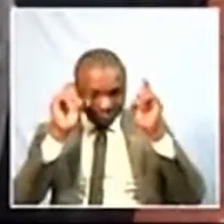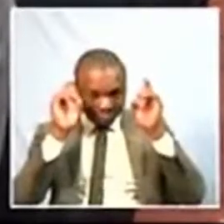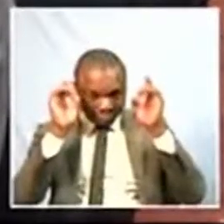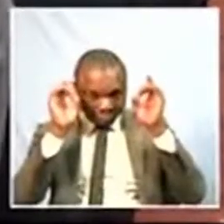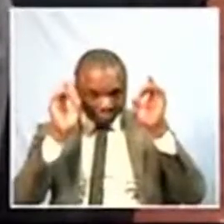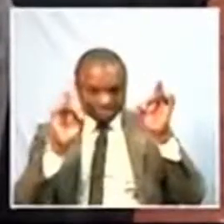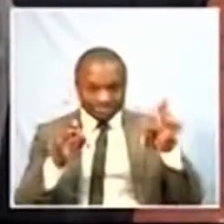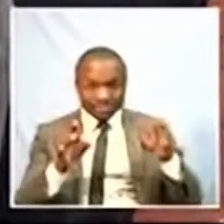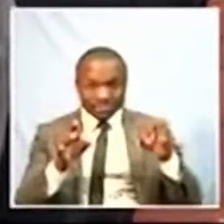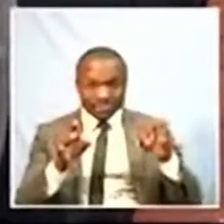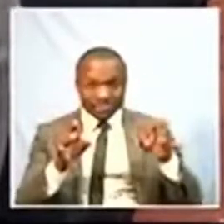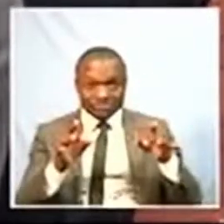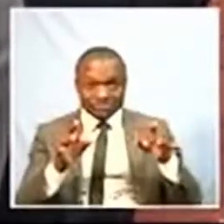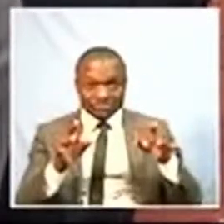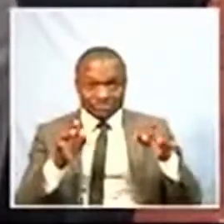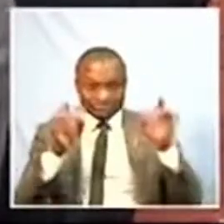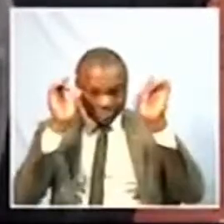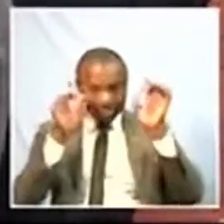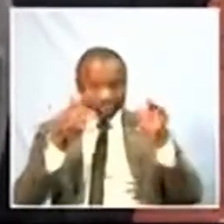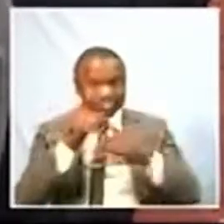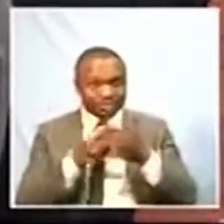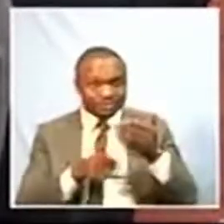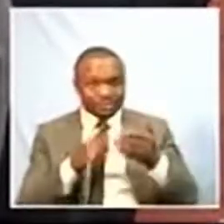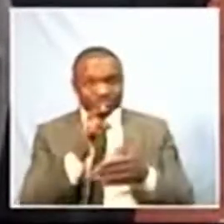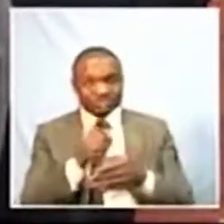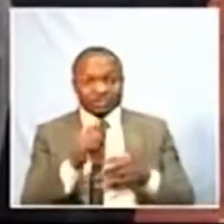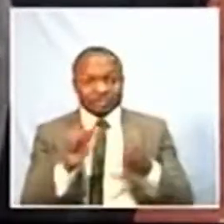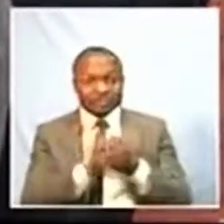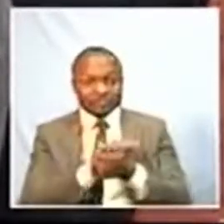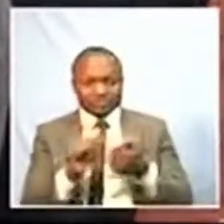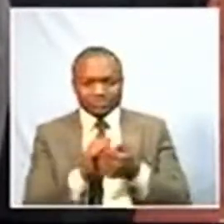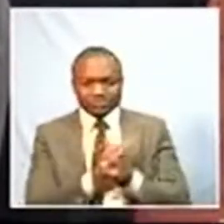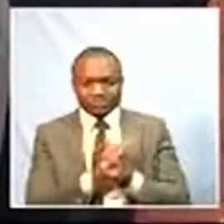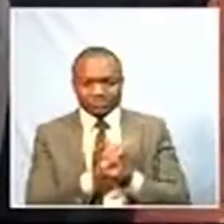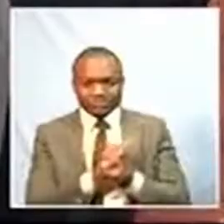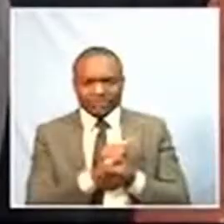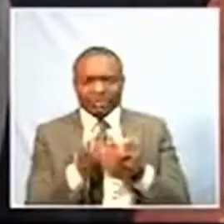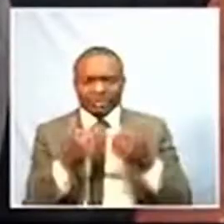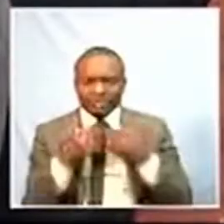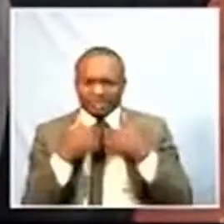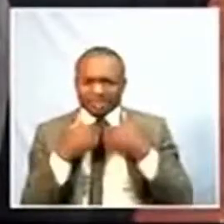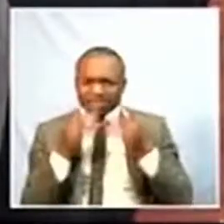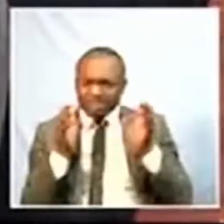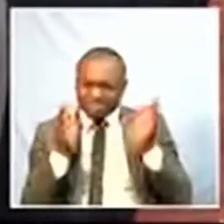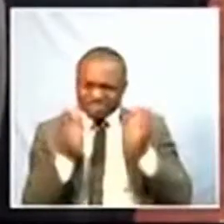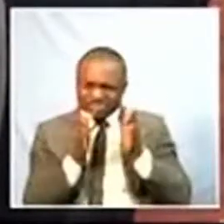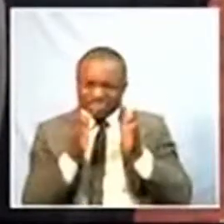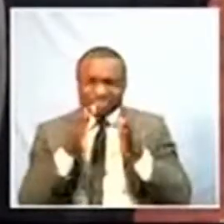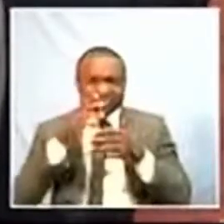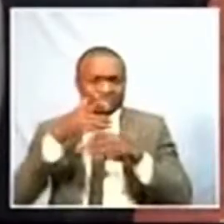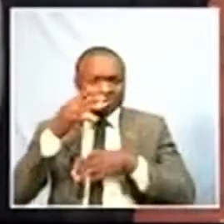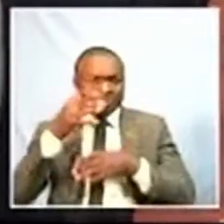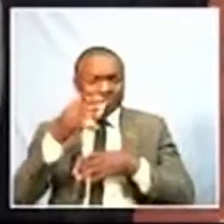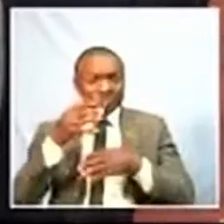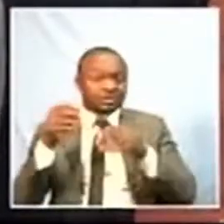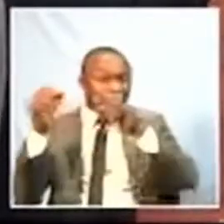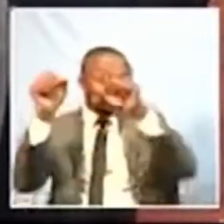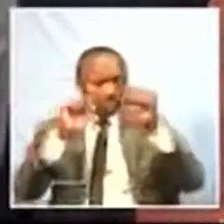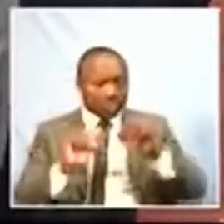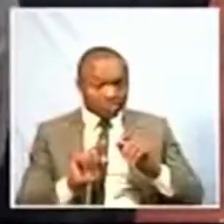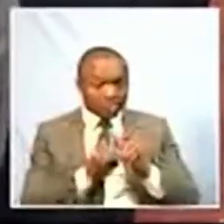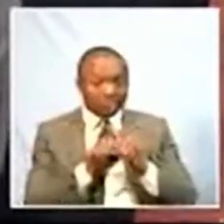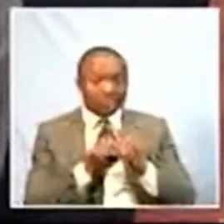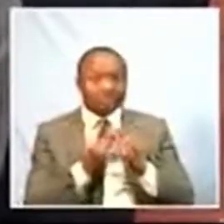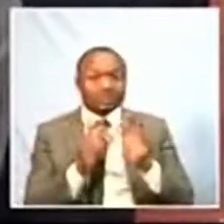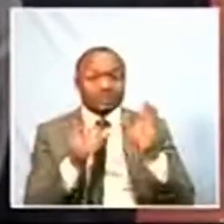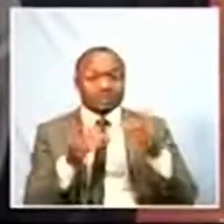to be affected and other things. And then the structure had very, very small windows. As I mentioned earlier, the structure was started by the community. So